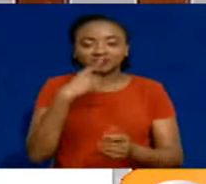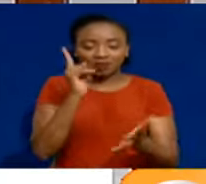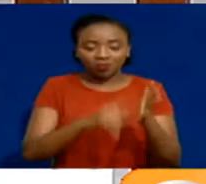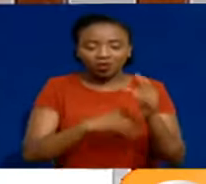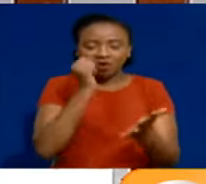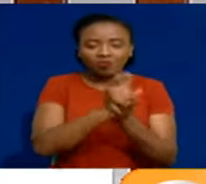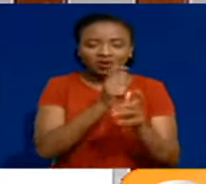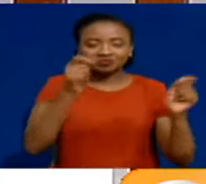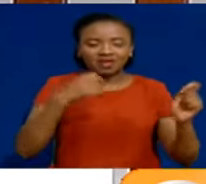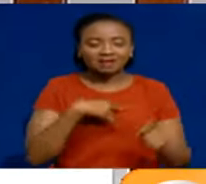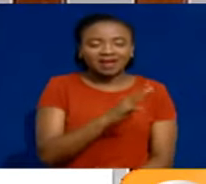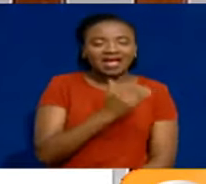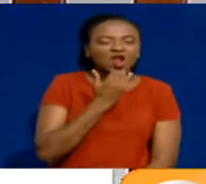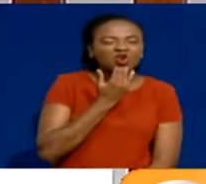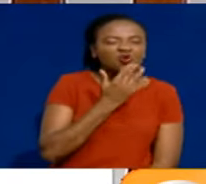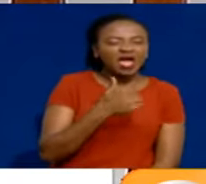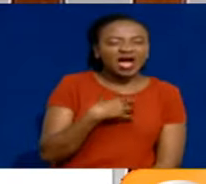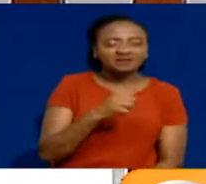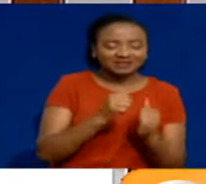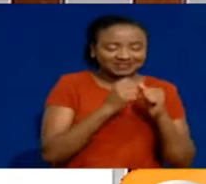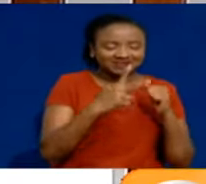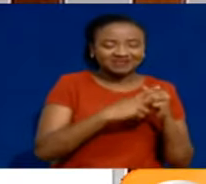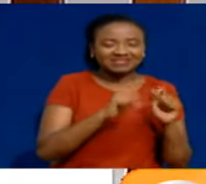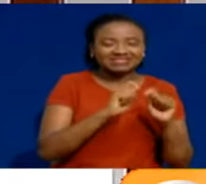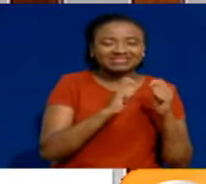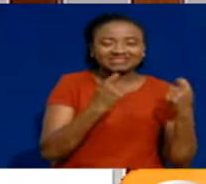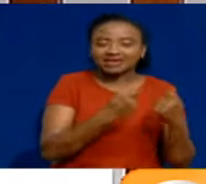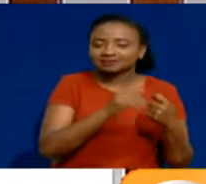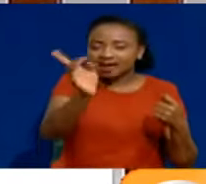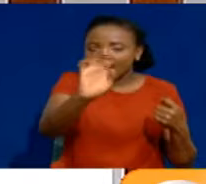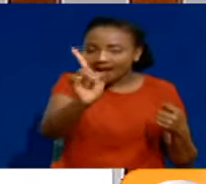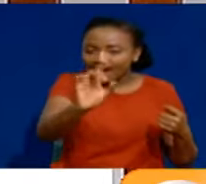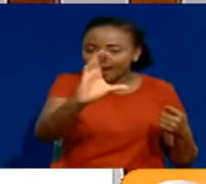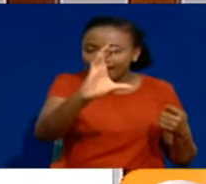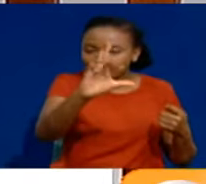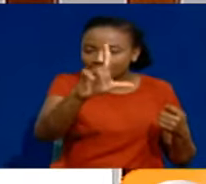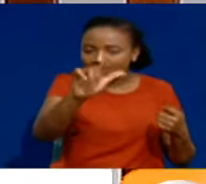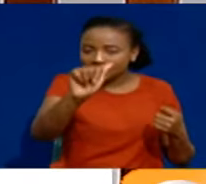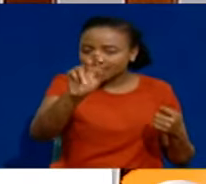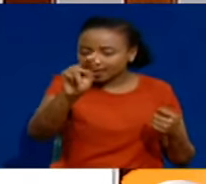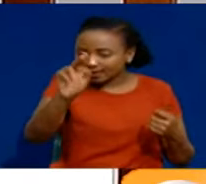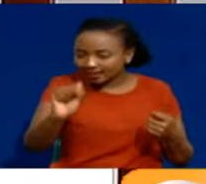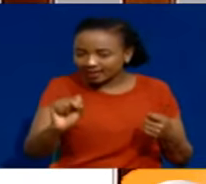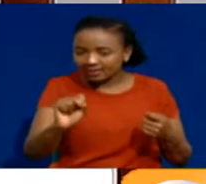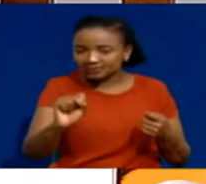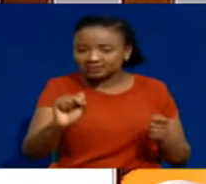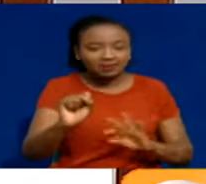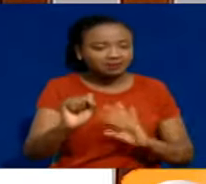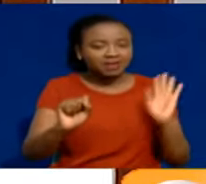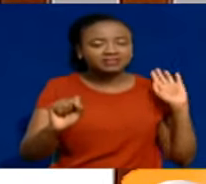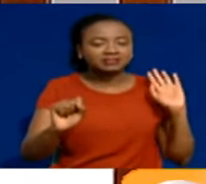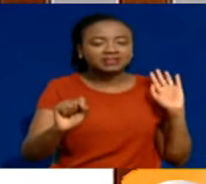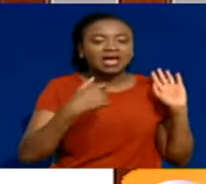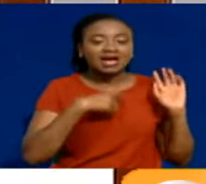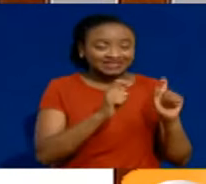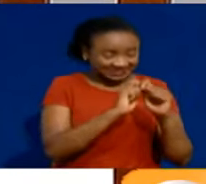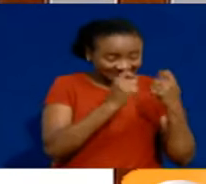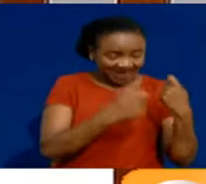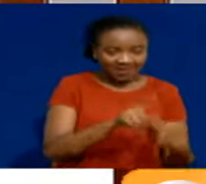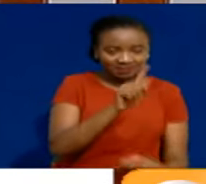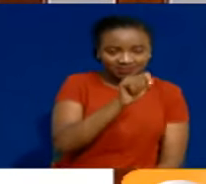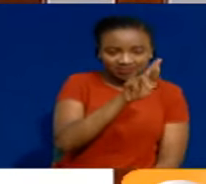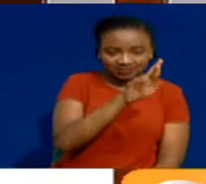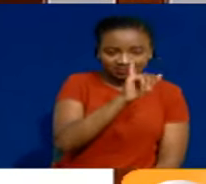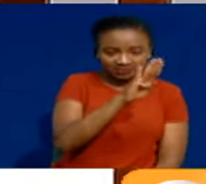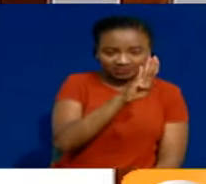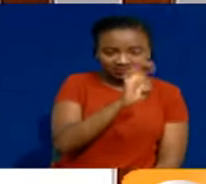have about 17 tribes. We are not tribes. Those are Luya clans. We have only one tribe, Luya. You